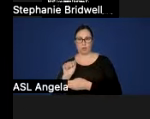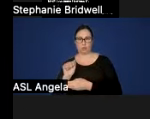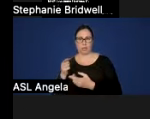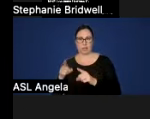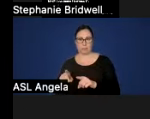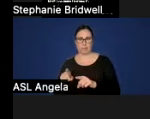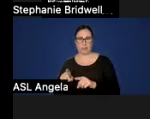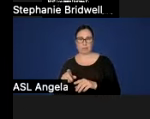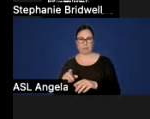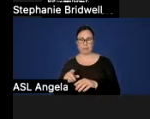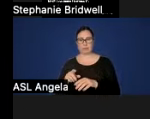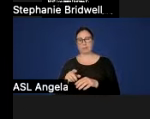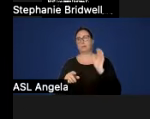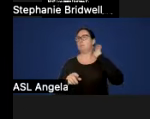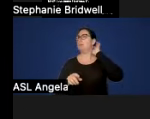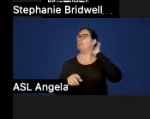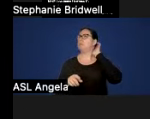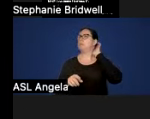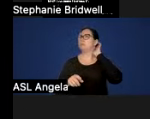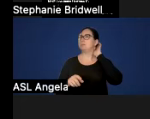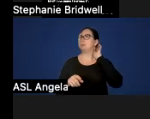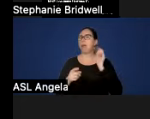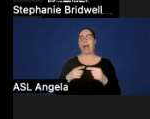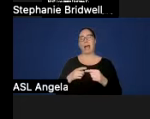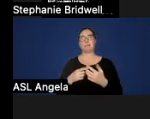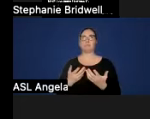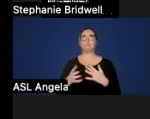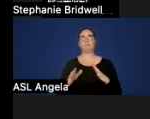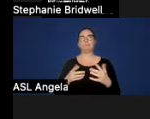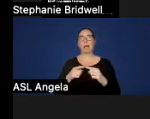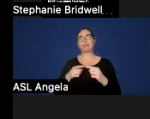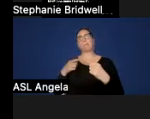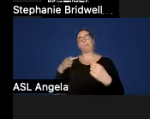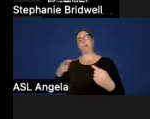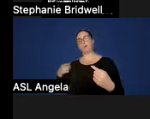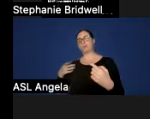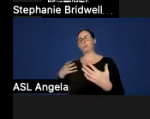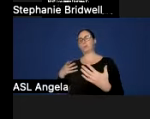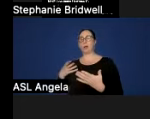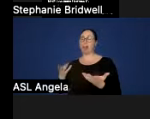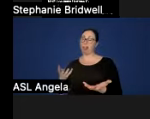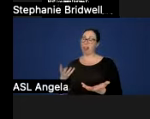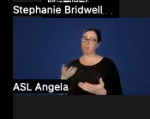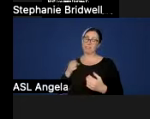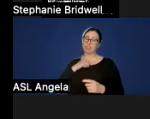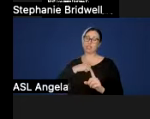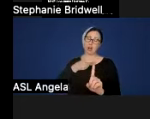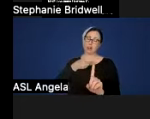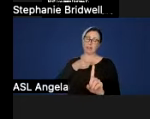I don't want to say as opposed to, but it really is as opposed to like, well, you weren't there, and so we couldn't make the case without you,